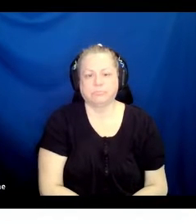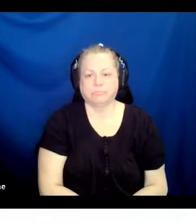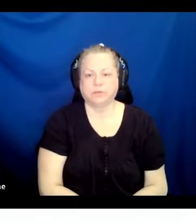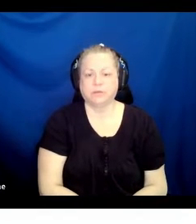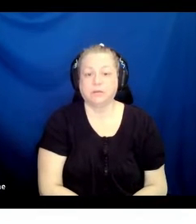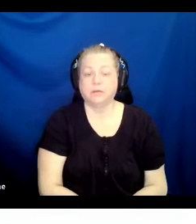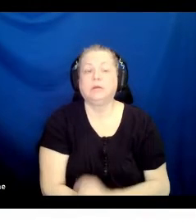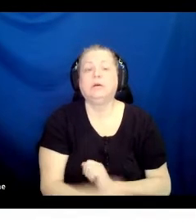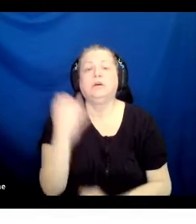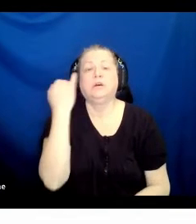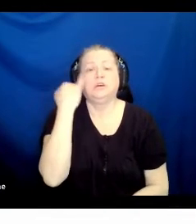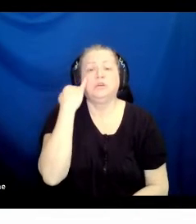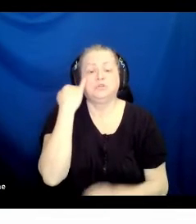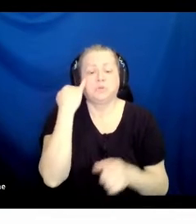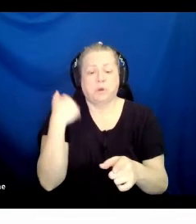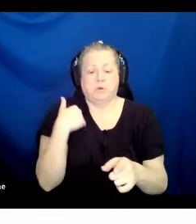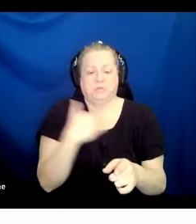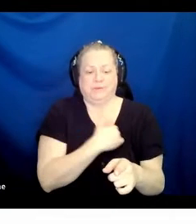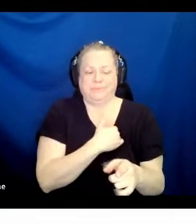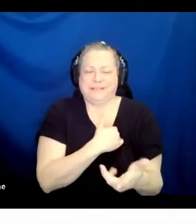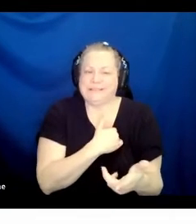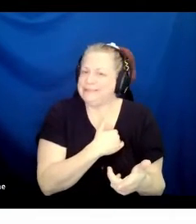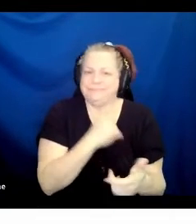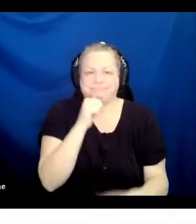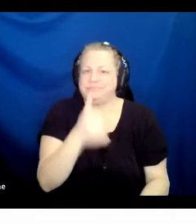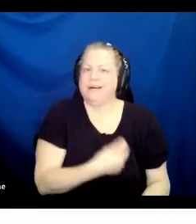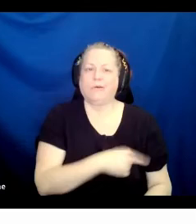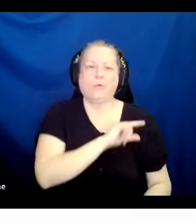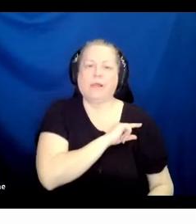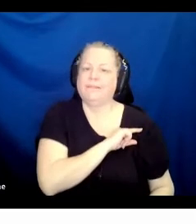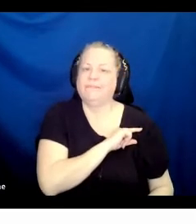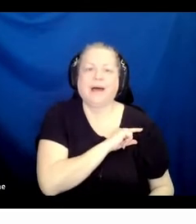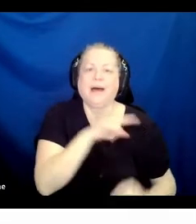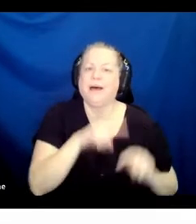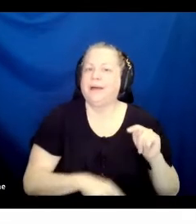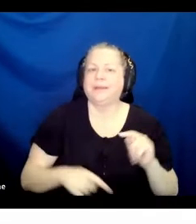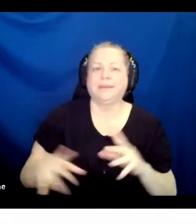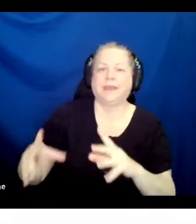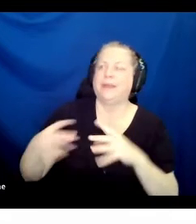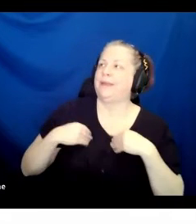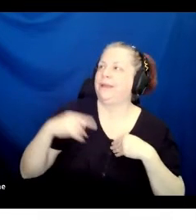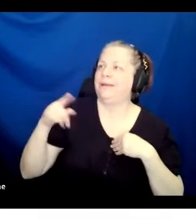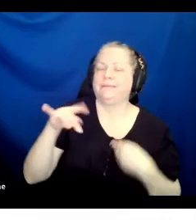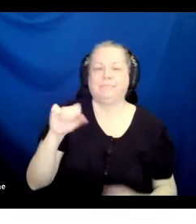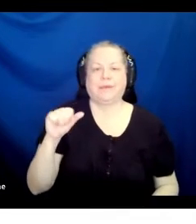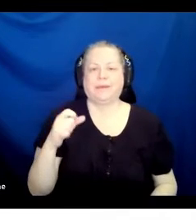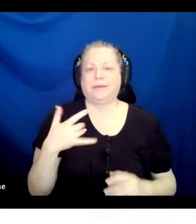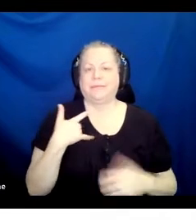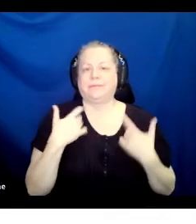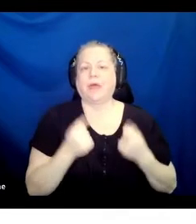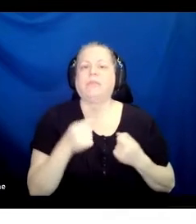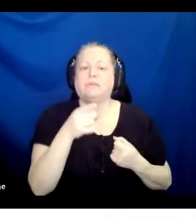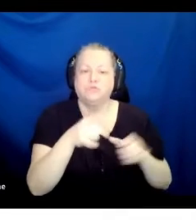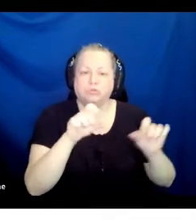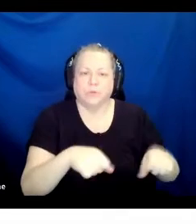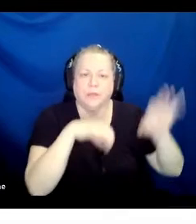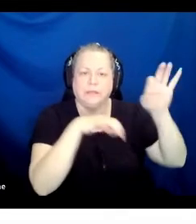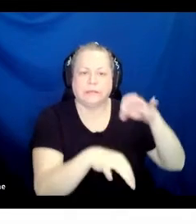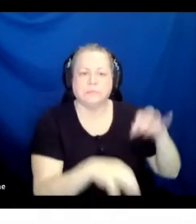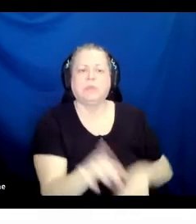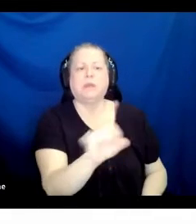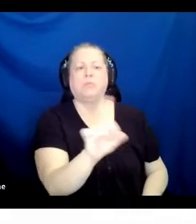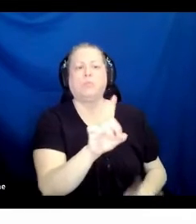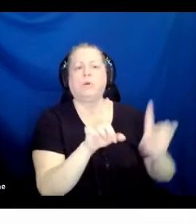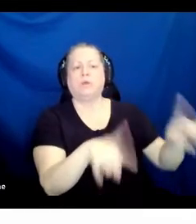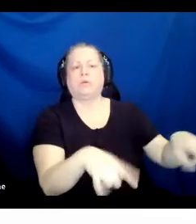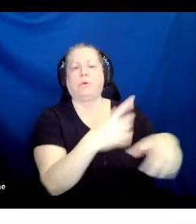So if a member no longer qualifies for MassHealth, you can help direct them to find affordable healthcare coverage. For